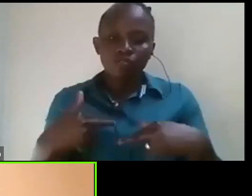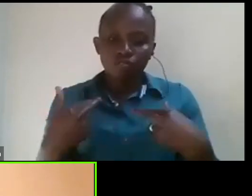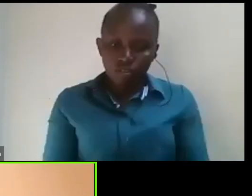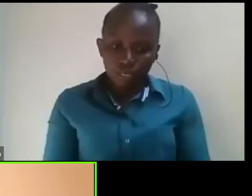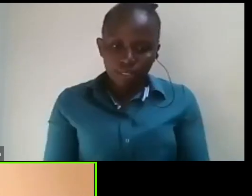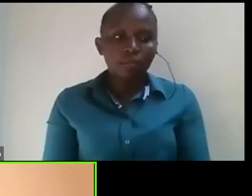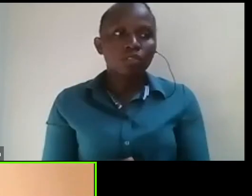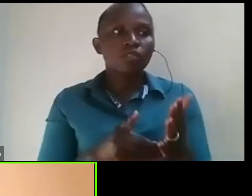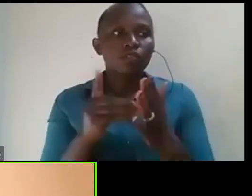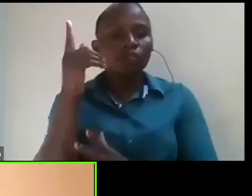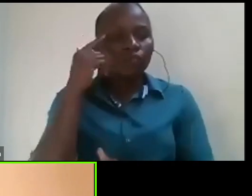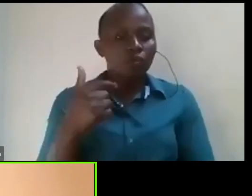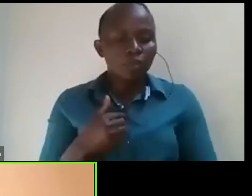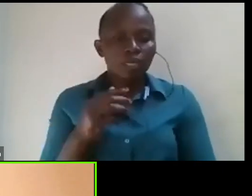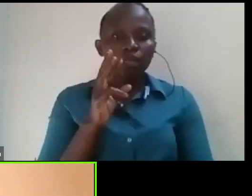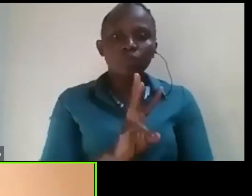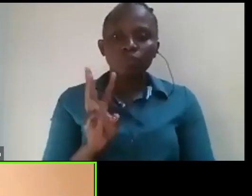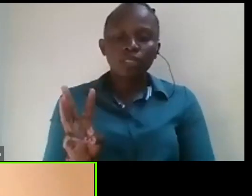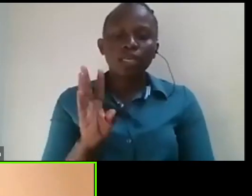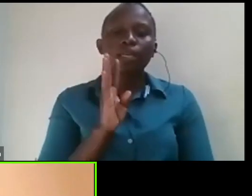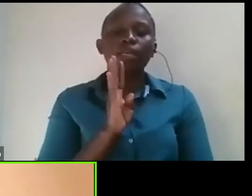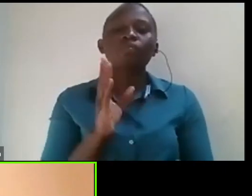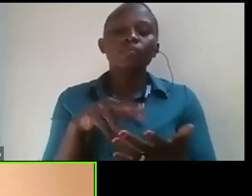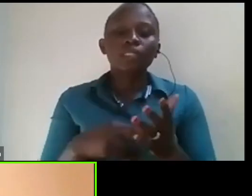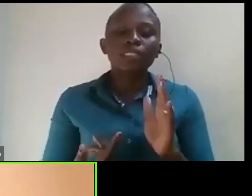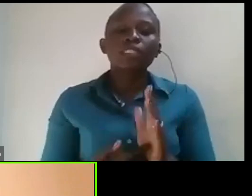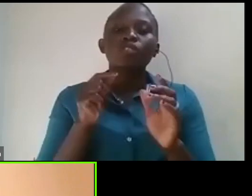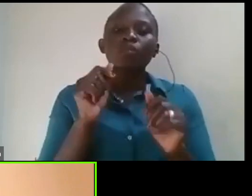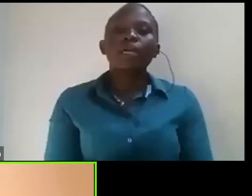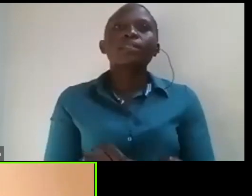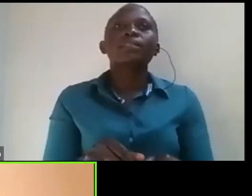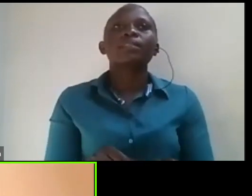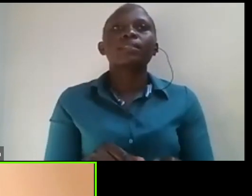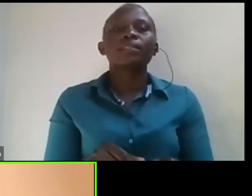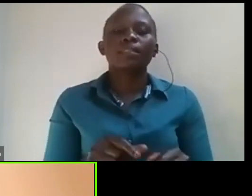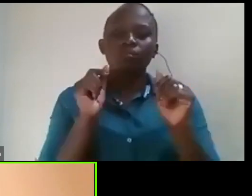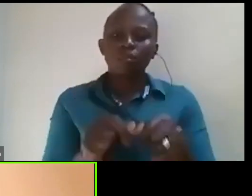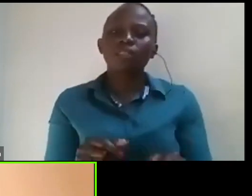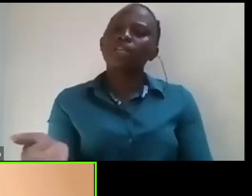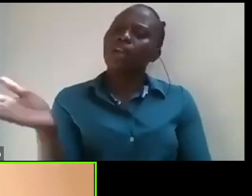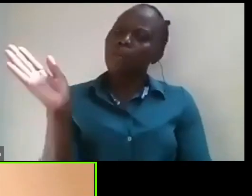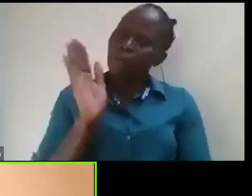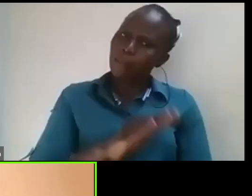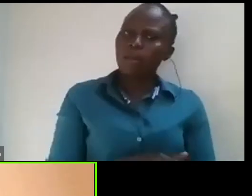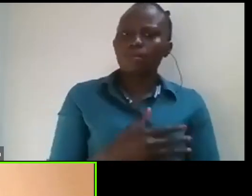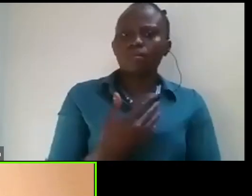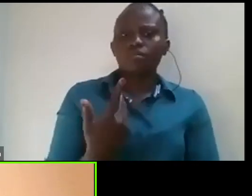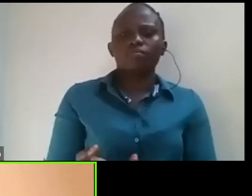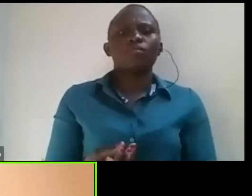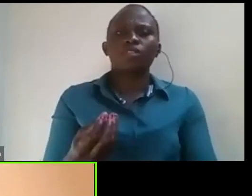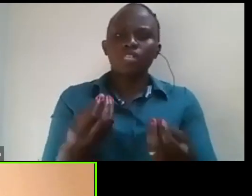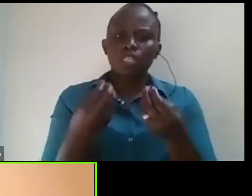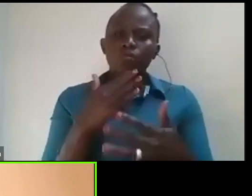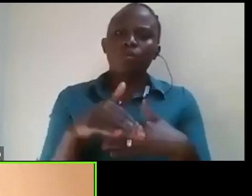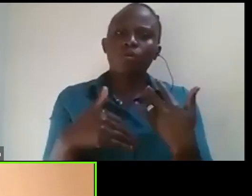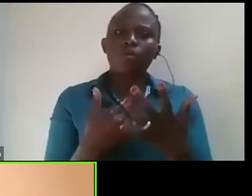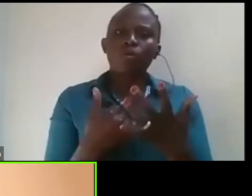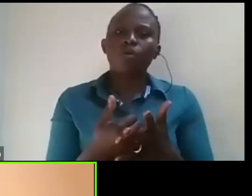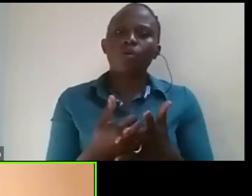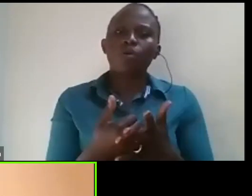in return, you're supposed to actually get back all the content that you've developed for